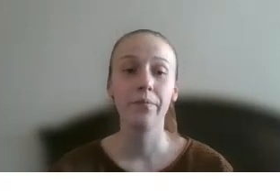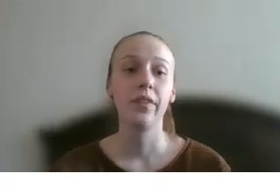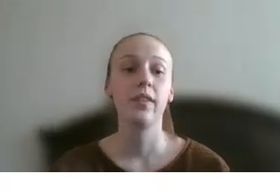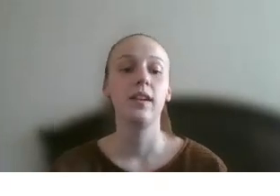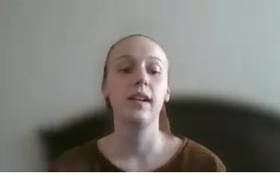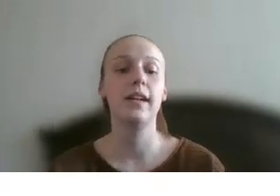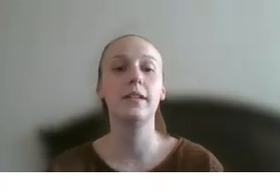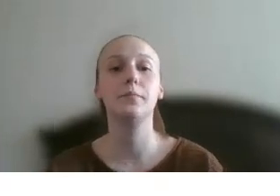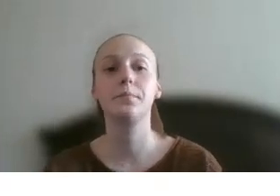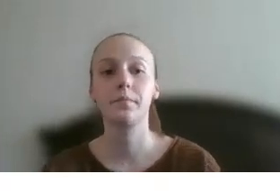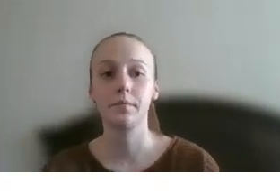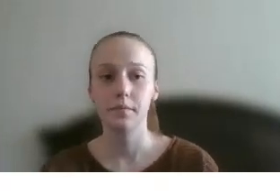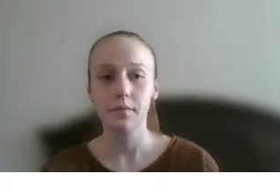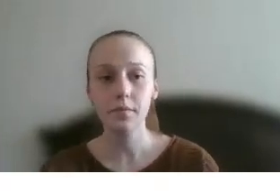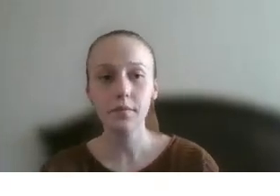not.